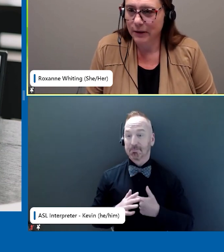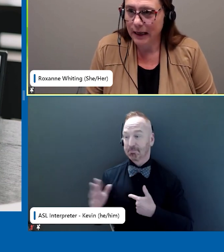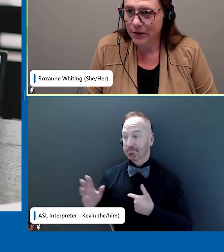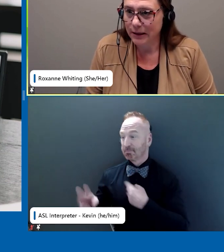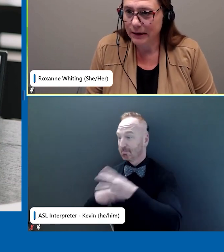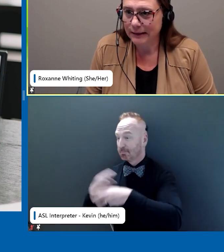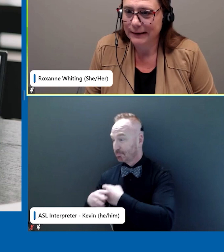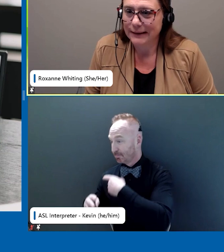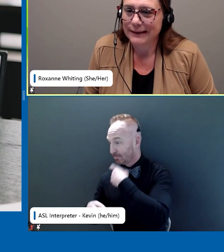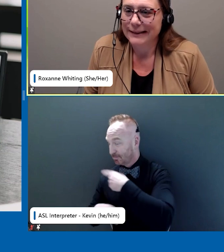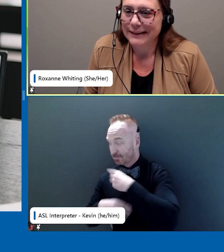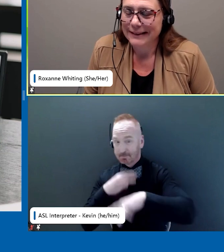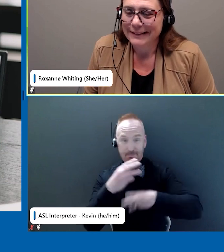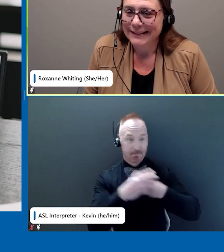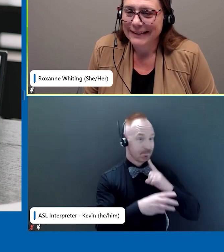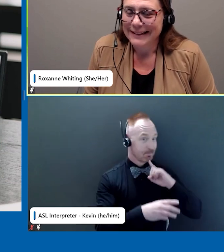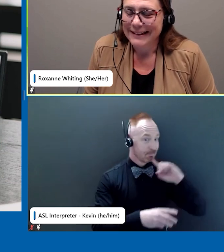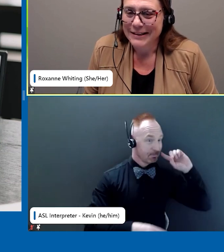Accessible Communication.